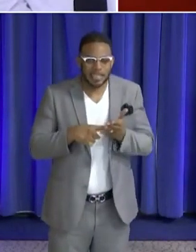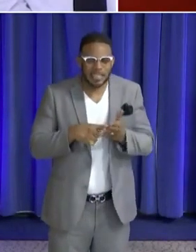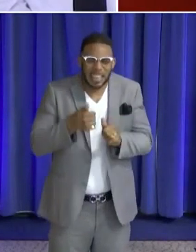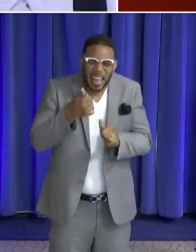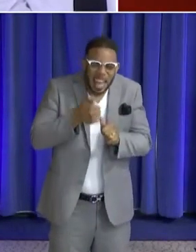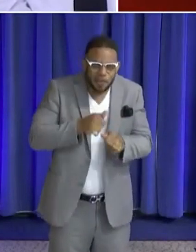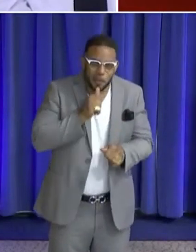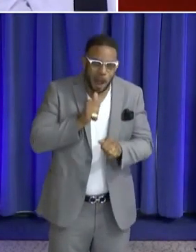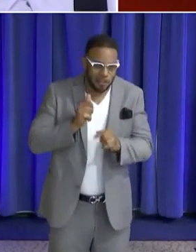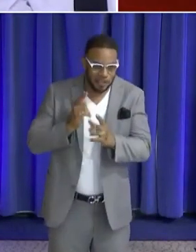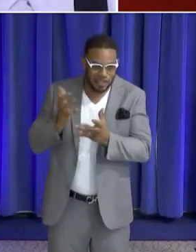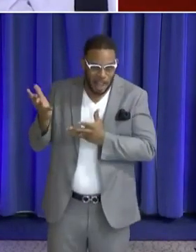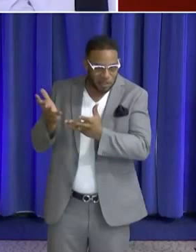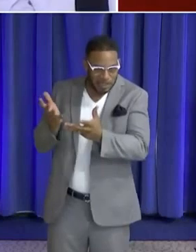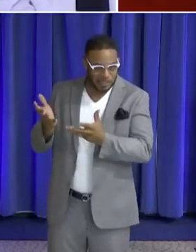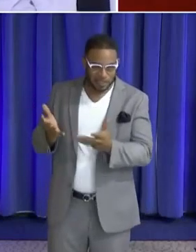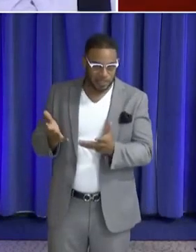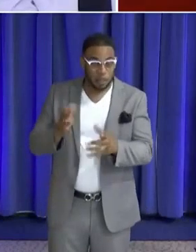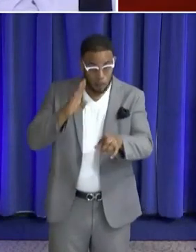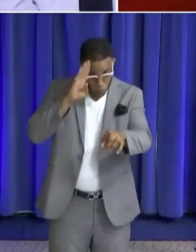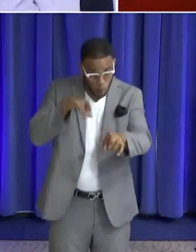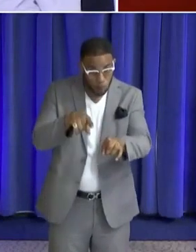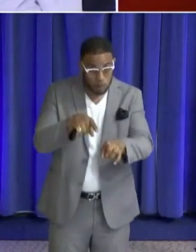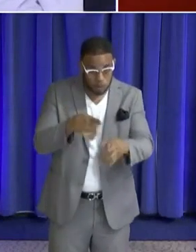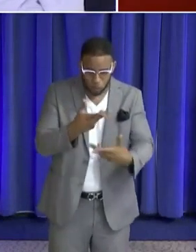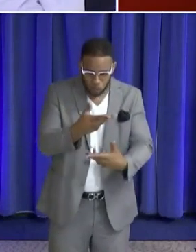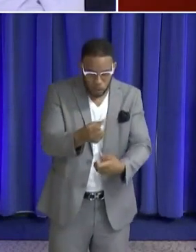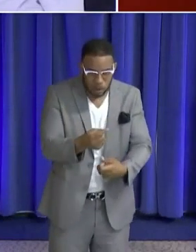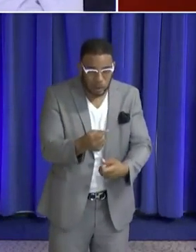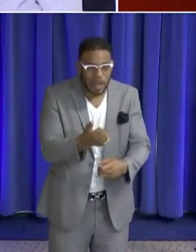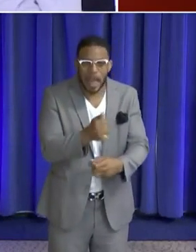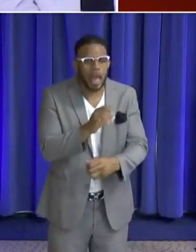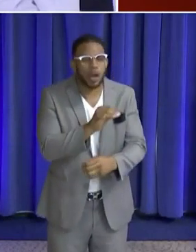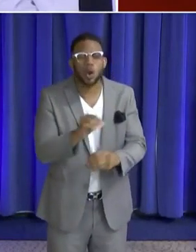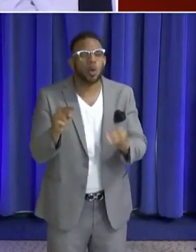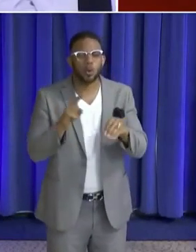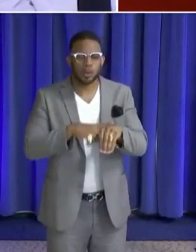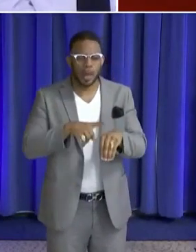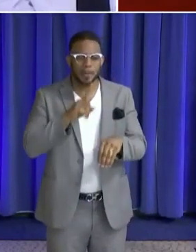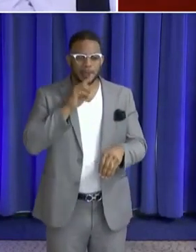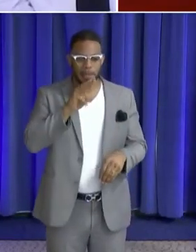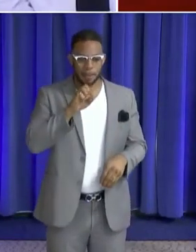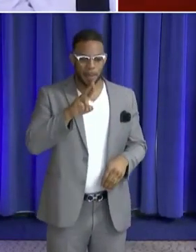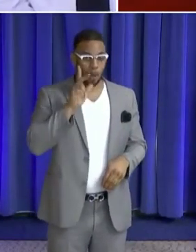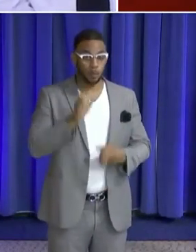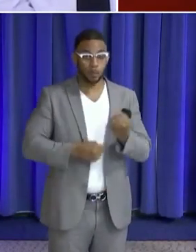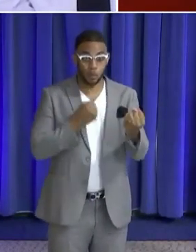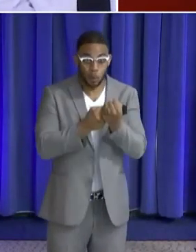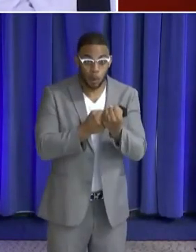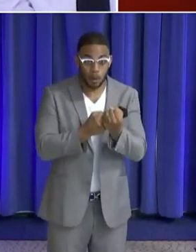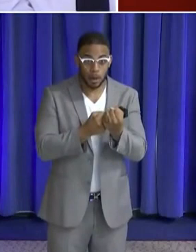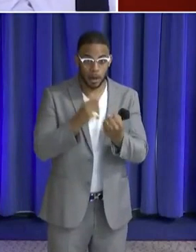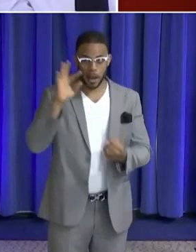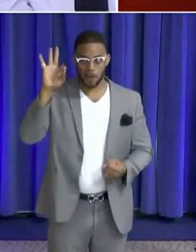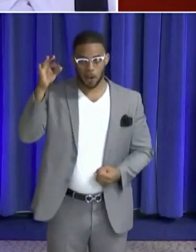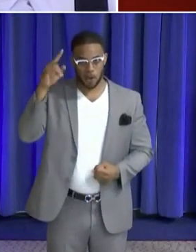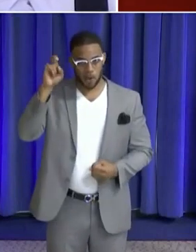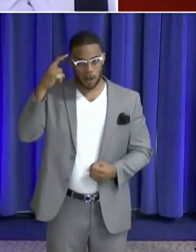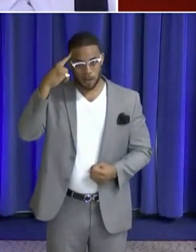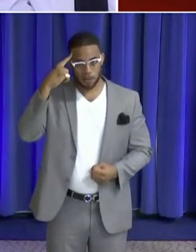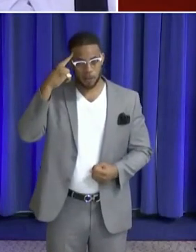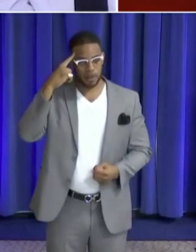private conversation, but know this, that at no time is the mayor going to support the federal